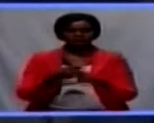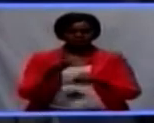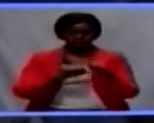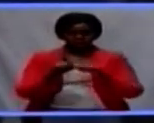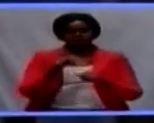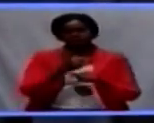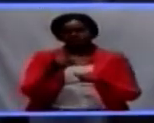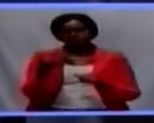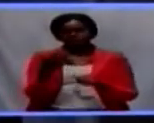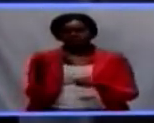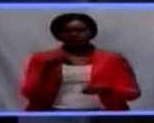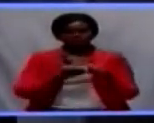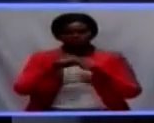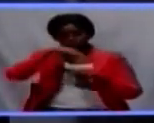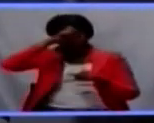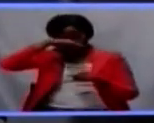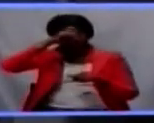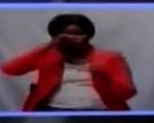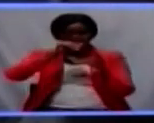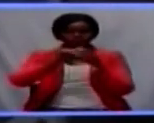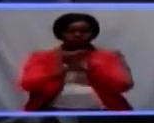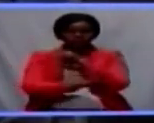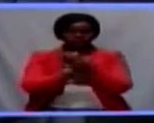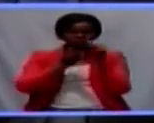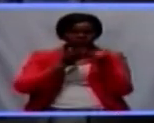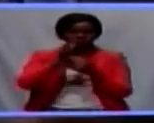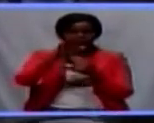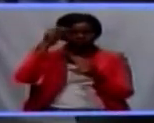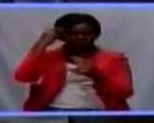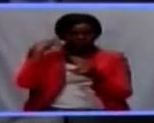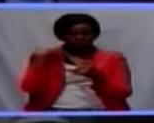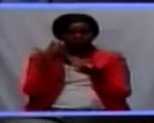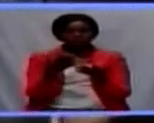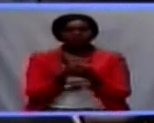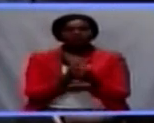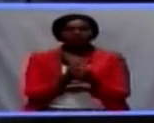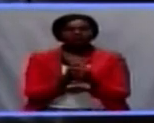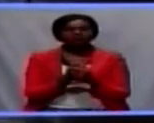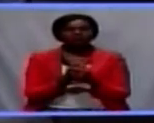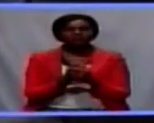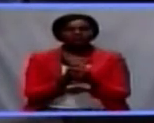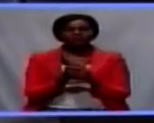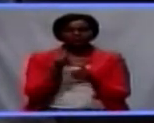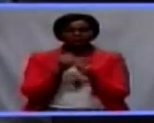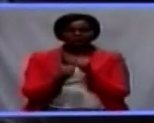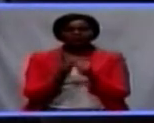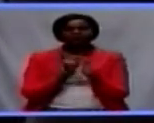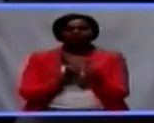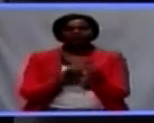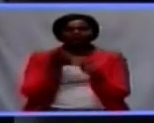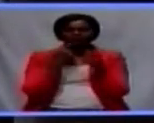affect the money due to the country through your office: smuggling, tax evasion, which we've talked about,